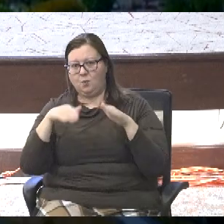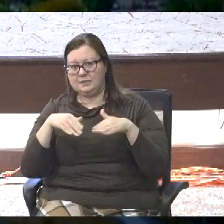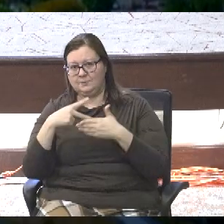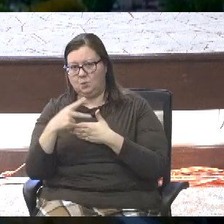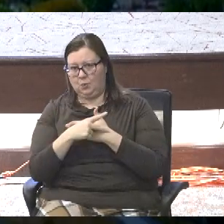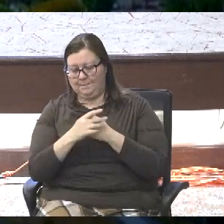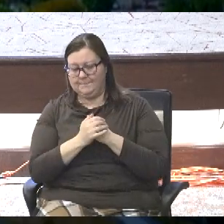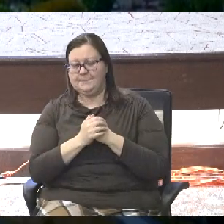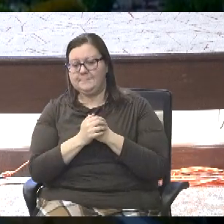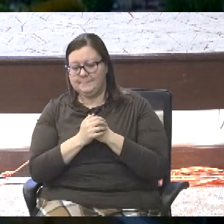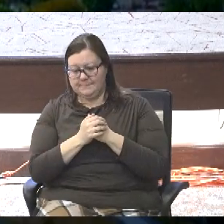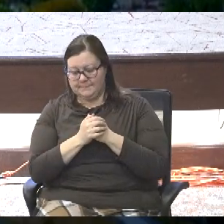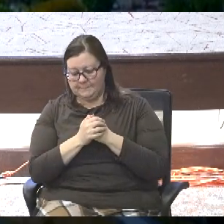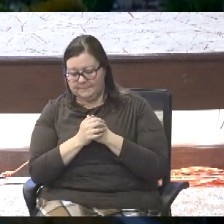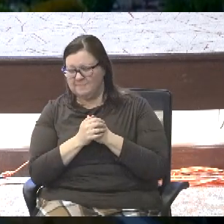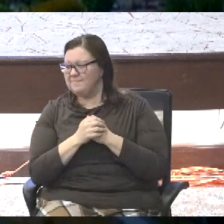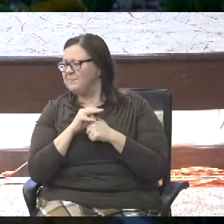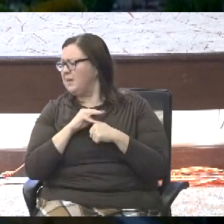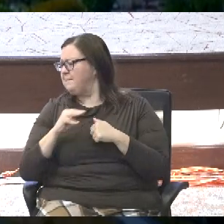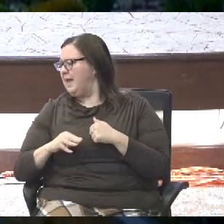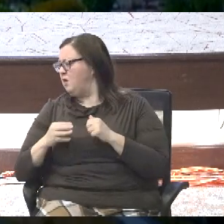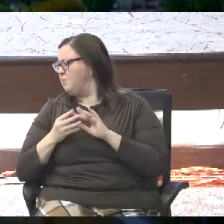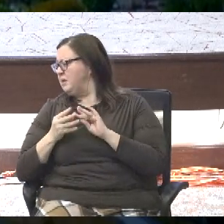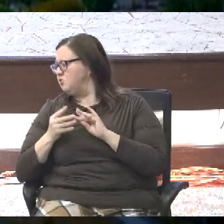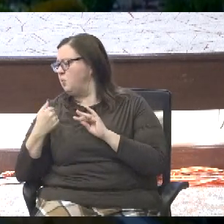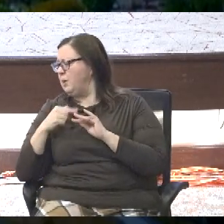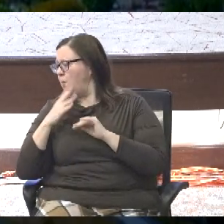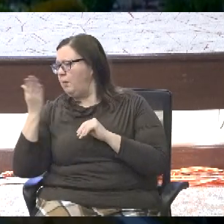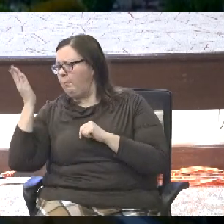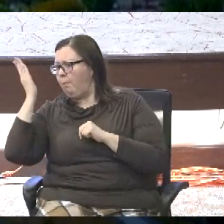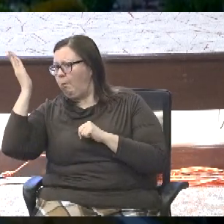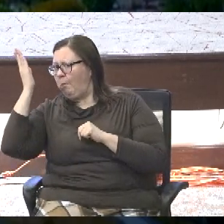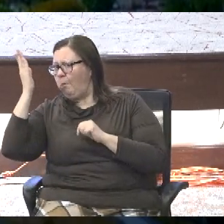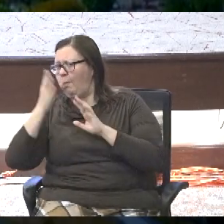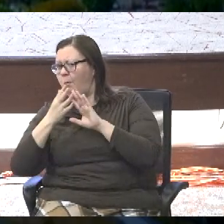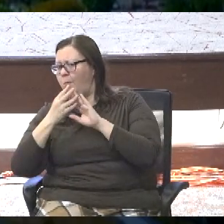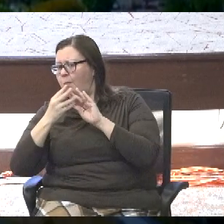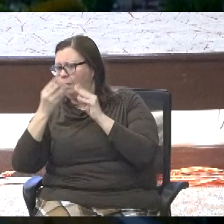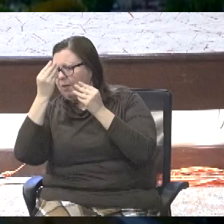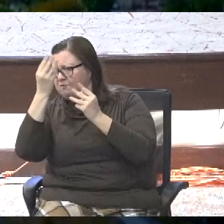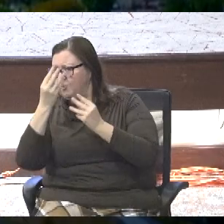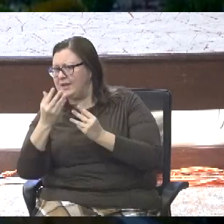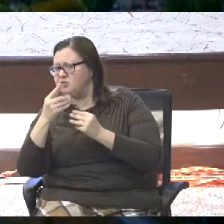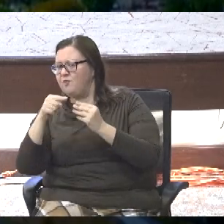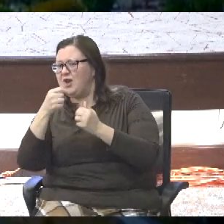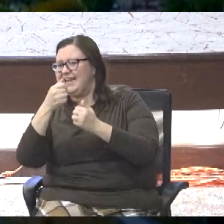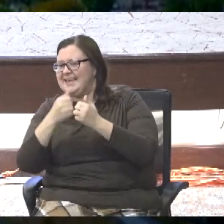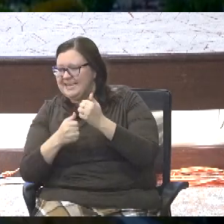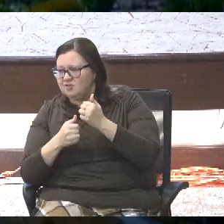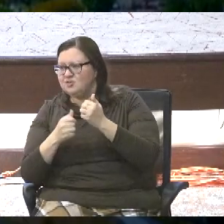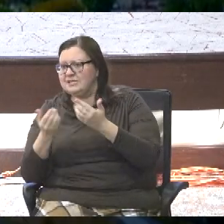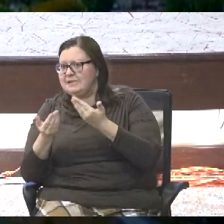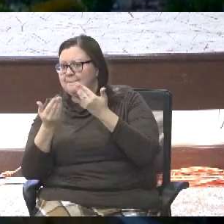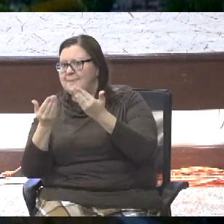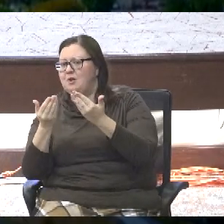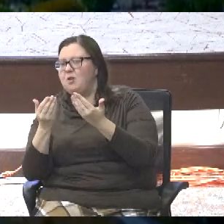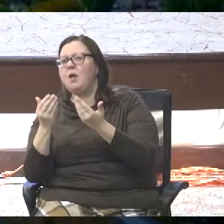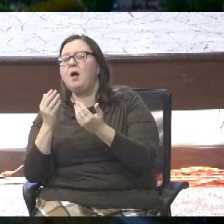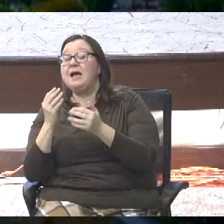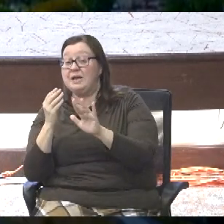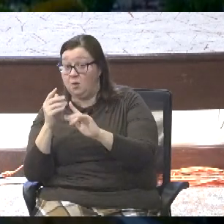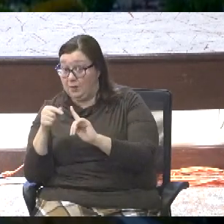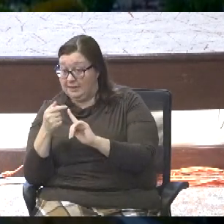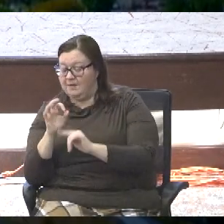program. As the mayor mentioned, we'll be presenting information on each of the submittals at our February 4th